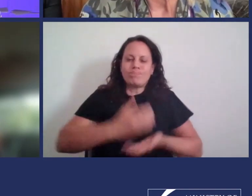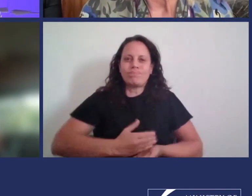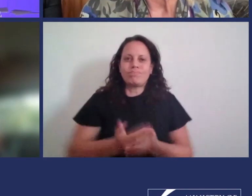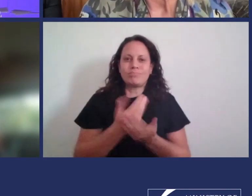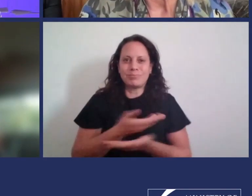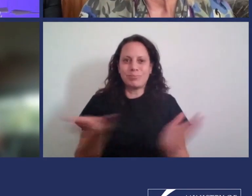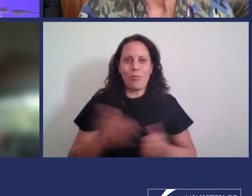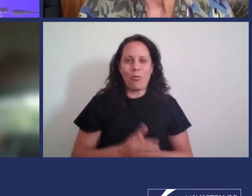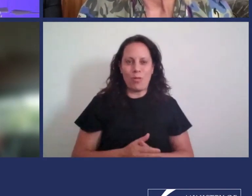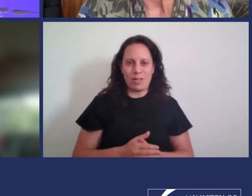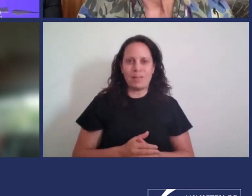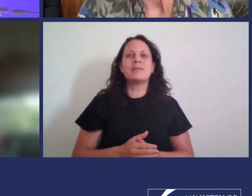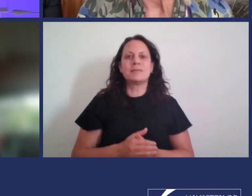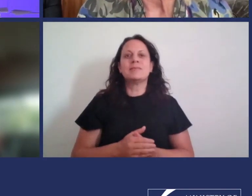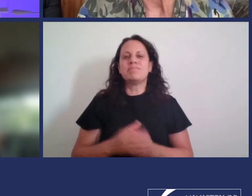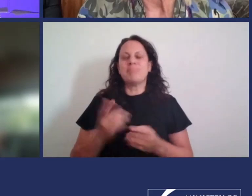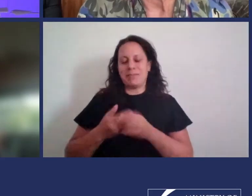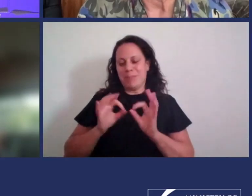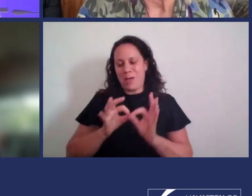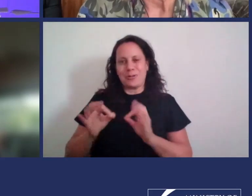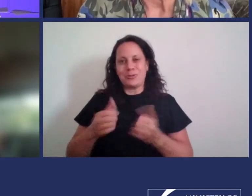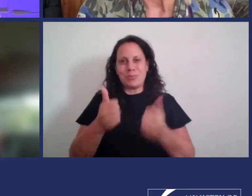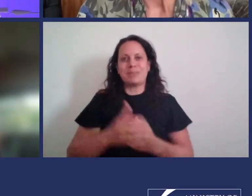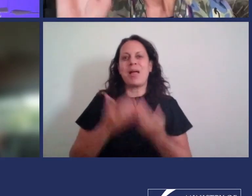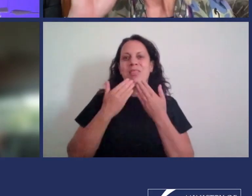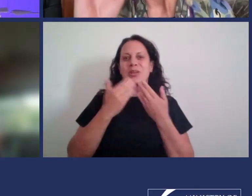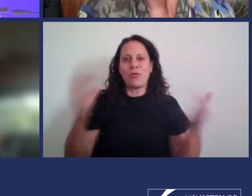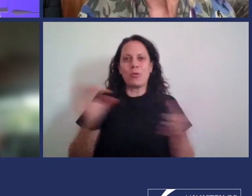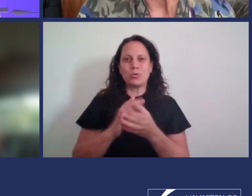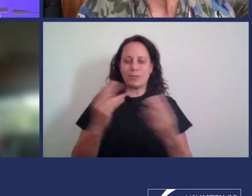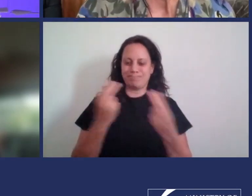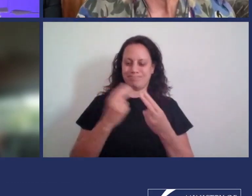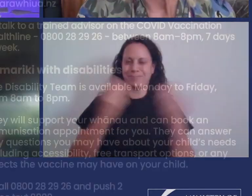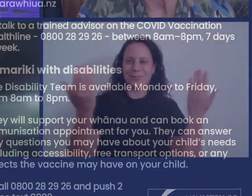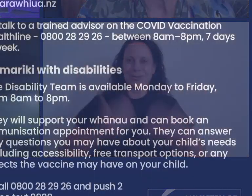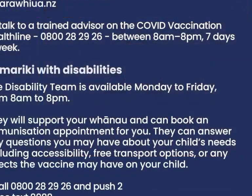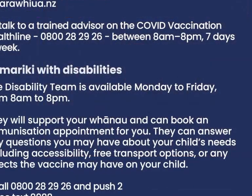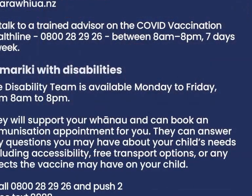rangi kōrua, kōlora hoki. Thanks for joining us. Nai te rā.